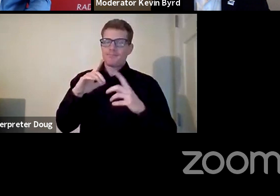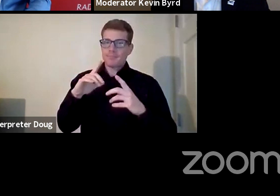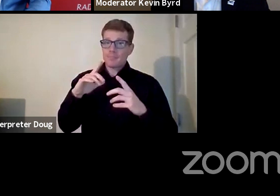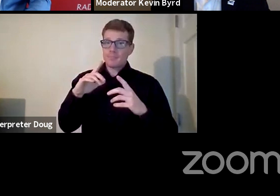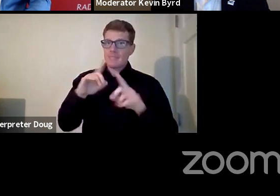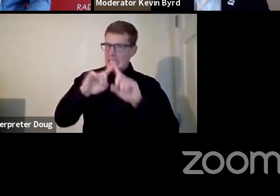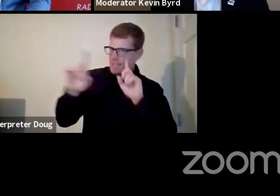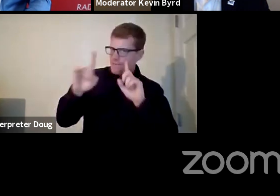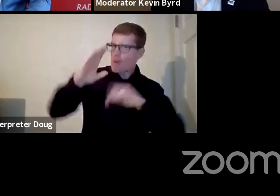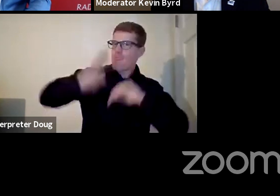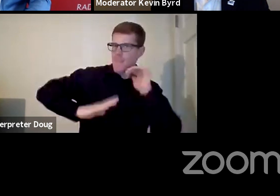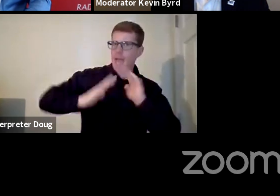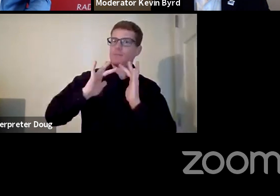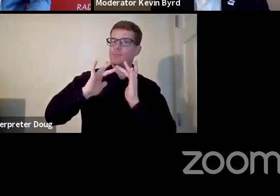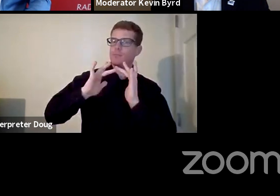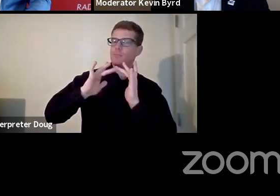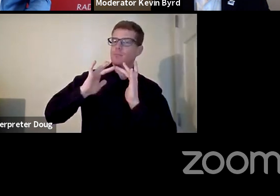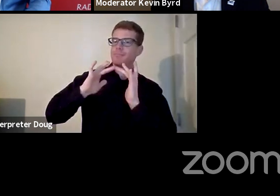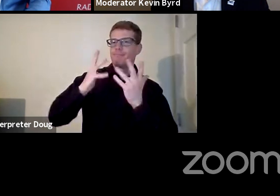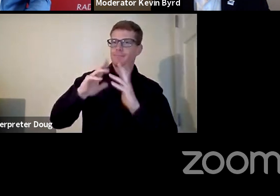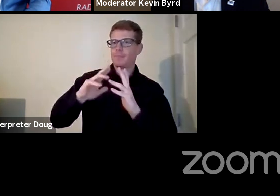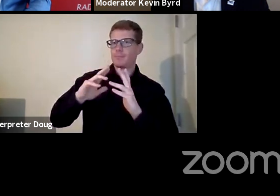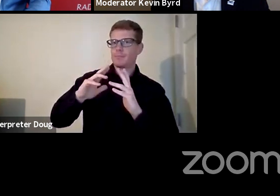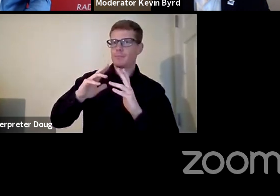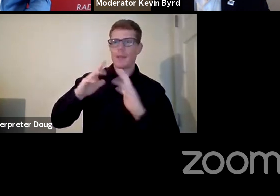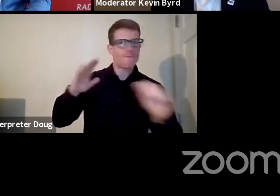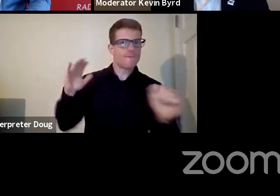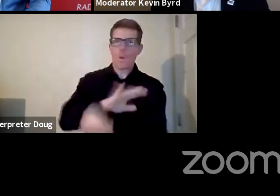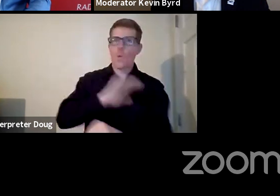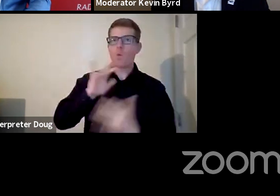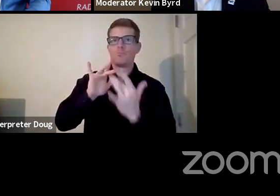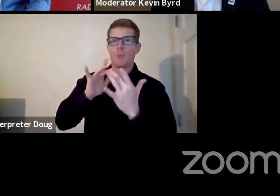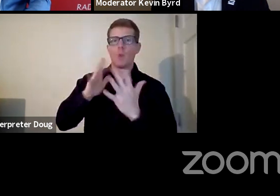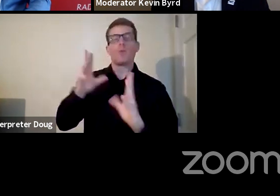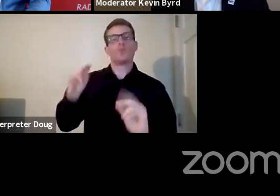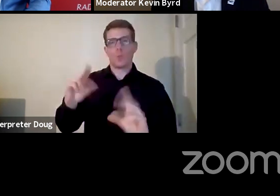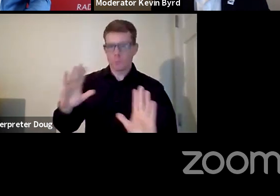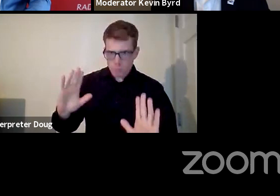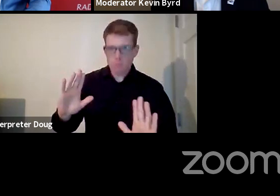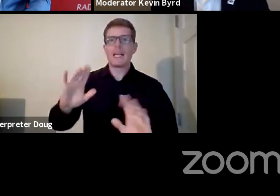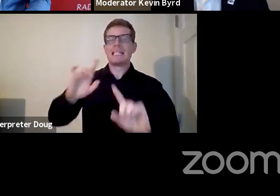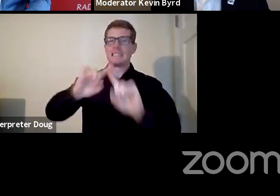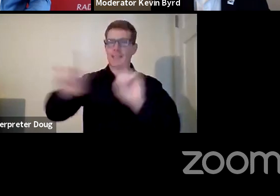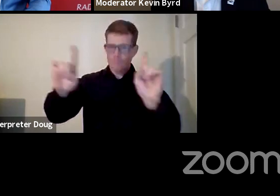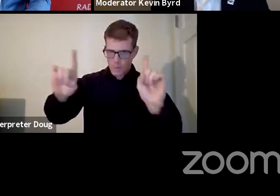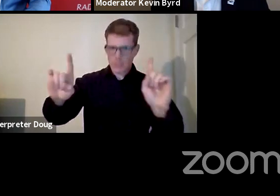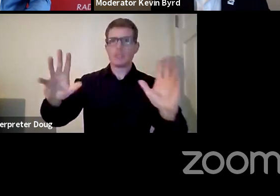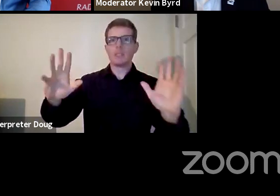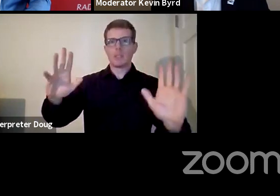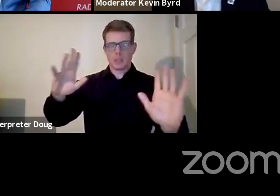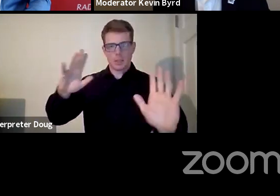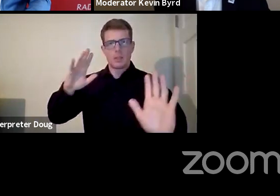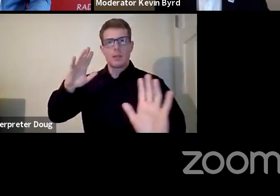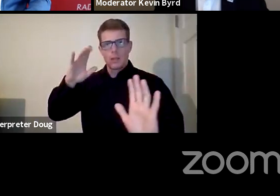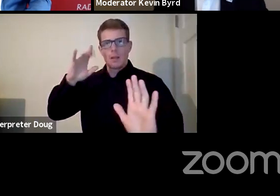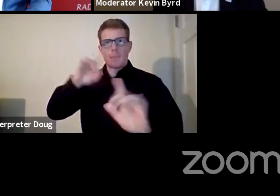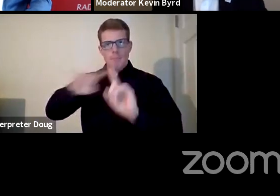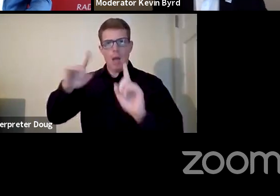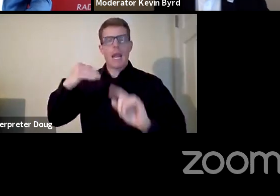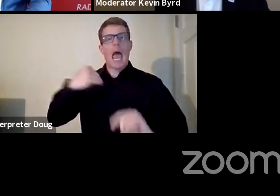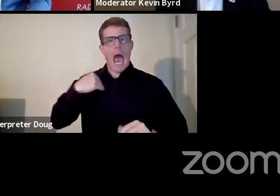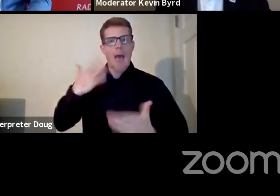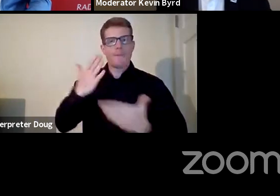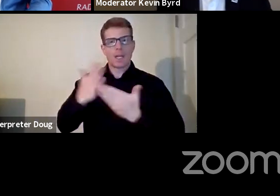about providing some quality experiences to go along with that. But we had some of our faculty, as President Hemphill